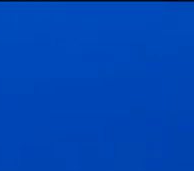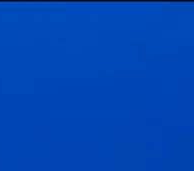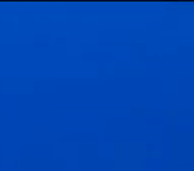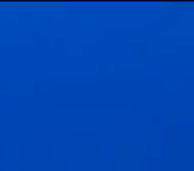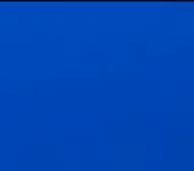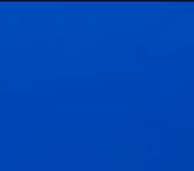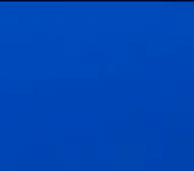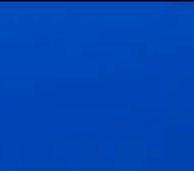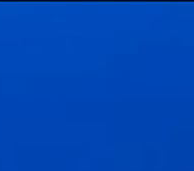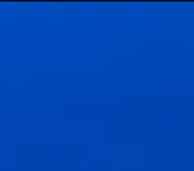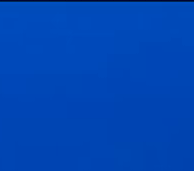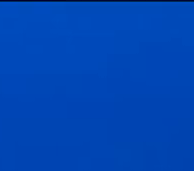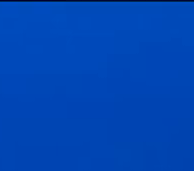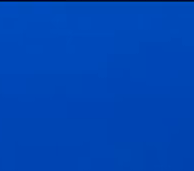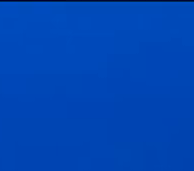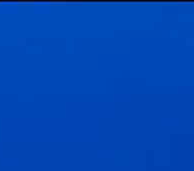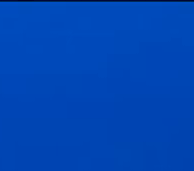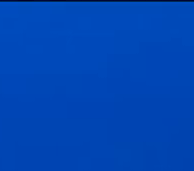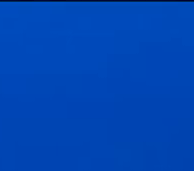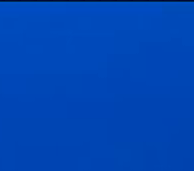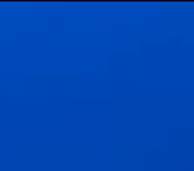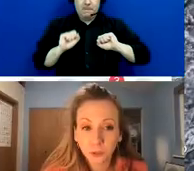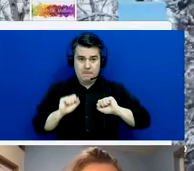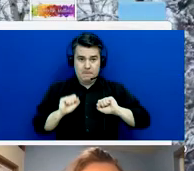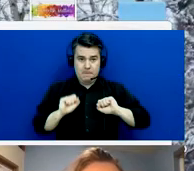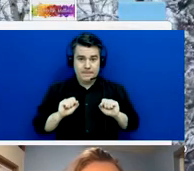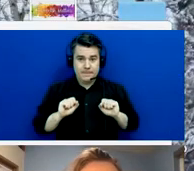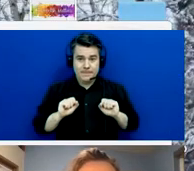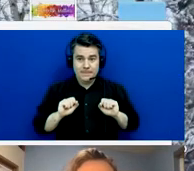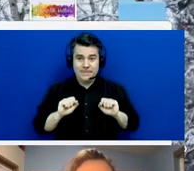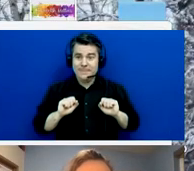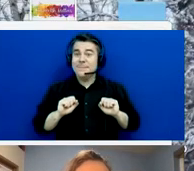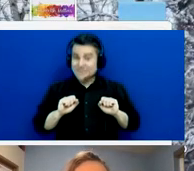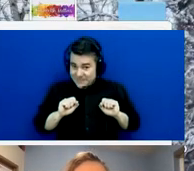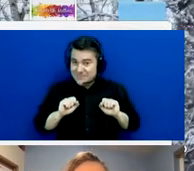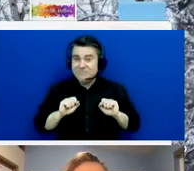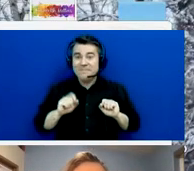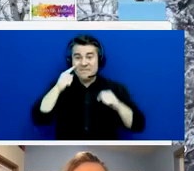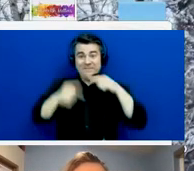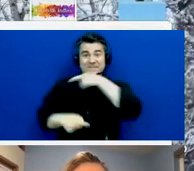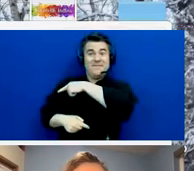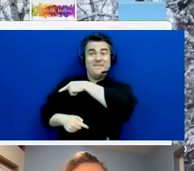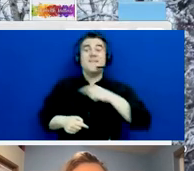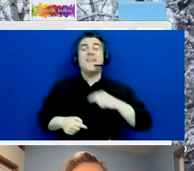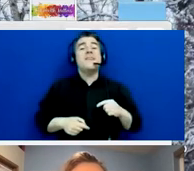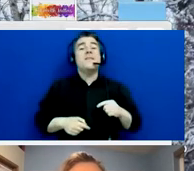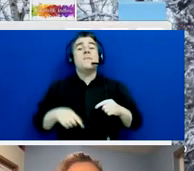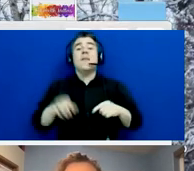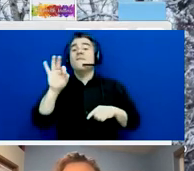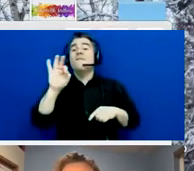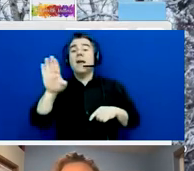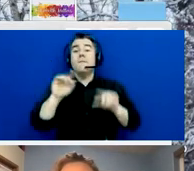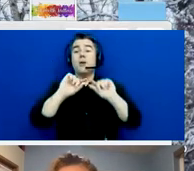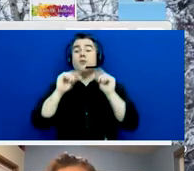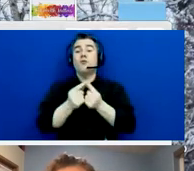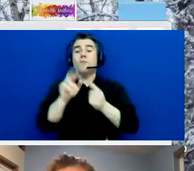let me go ahead and screen share. Give me 2 seconds. Doop de doop de doo. Here we are. Our Facebook group is